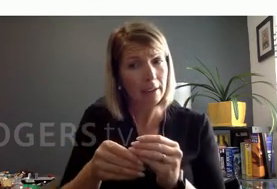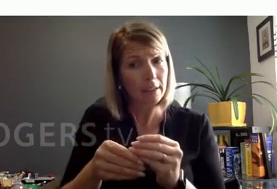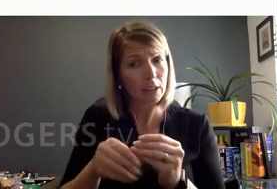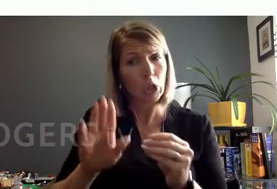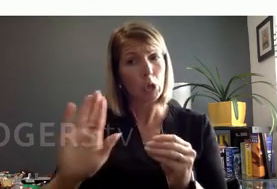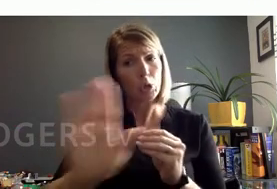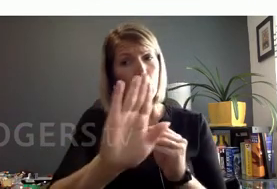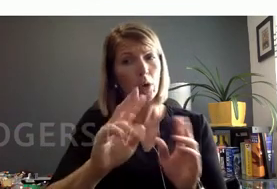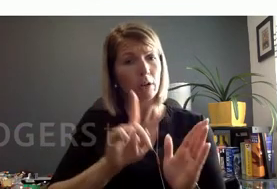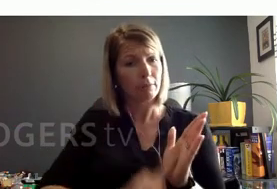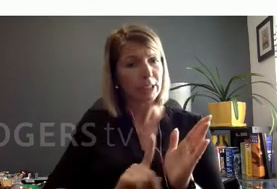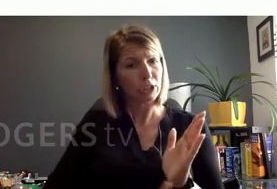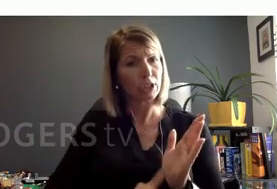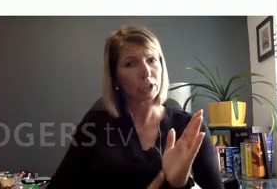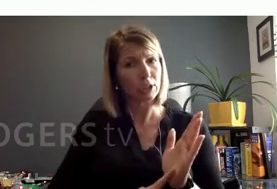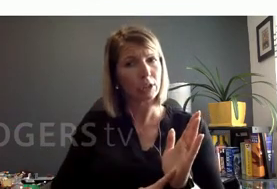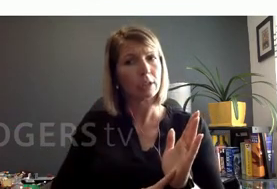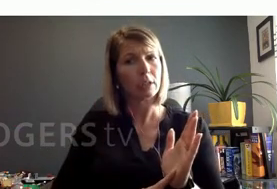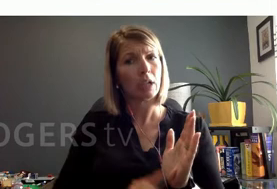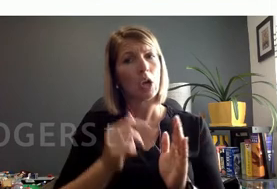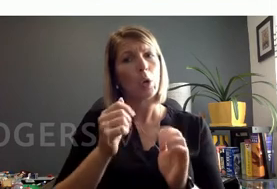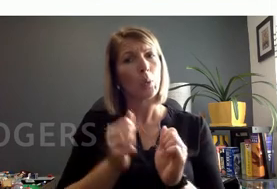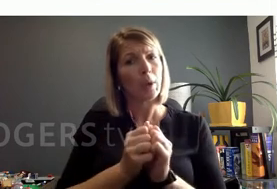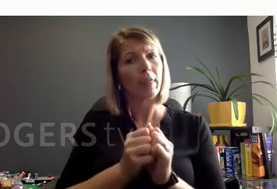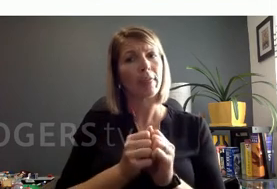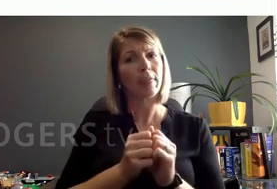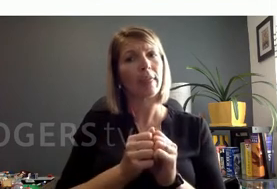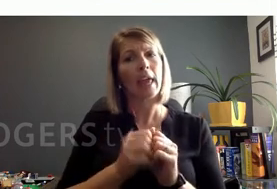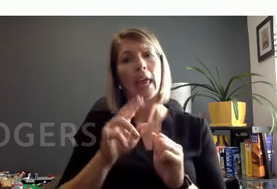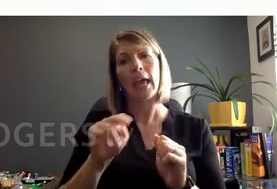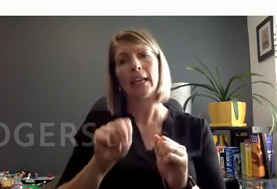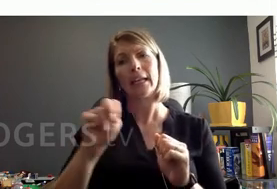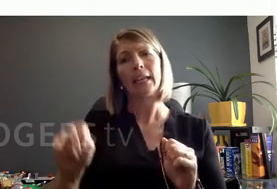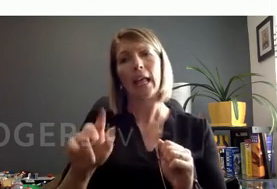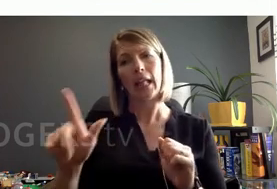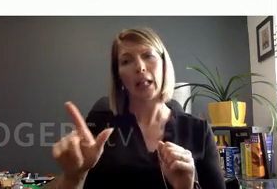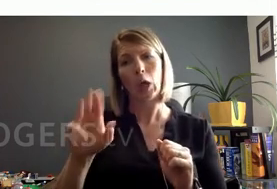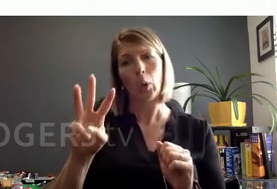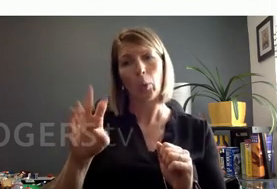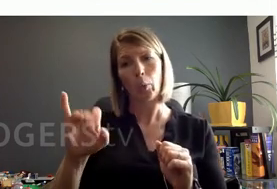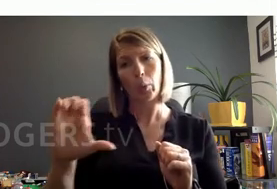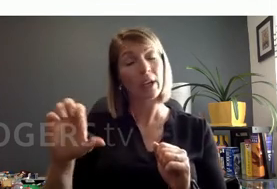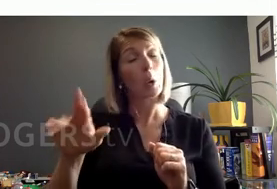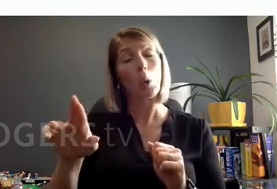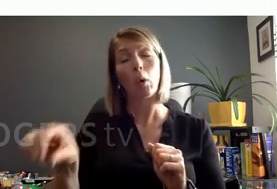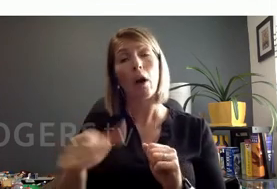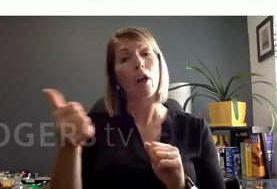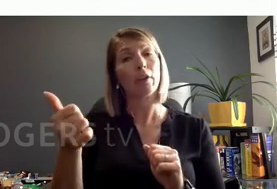NLWIC, which we have funded, or maybe some of your other research about the benefits of newcomers? Yeah, I mean, you know,